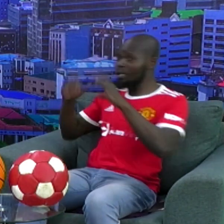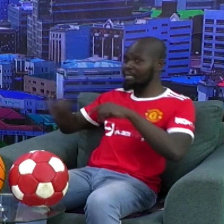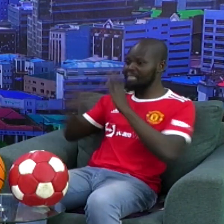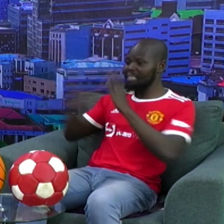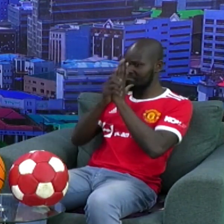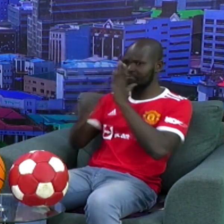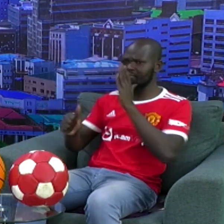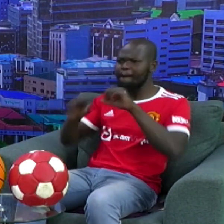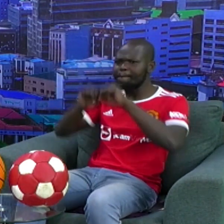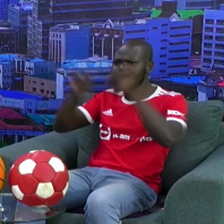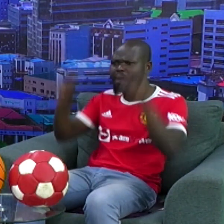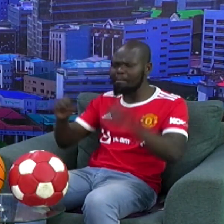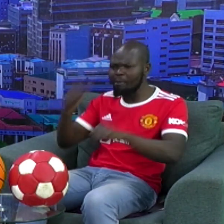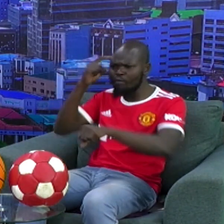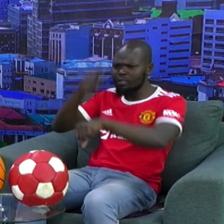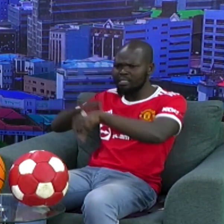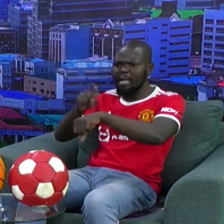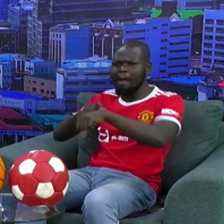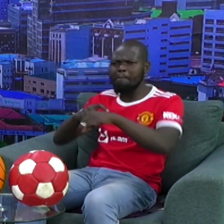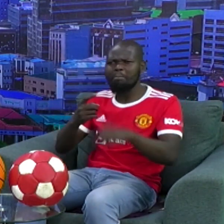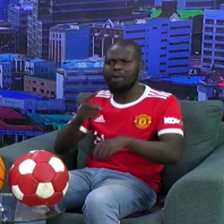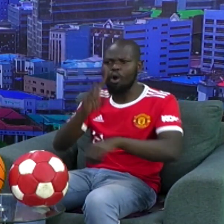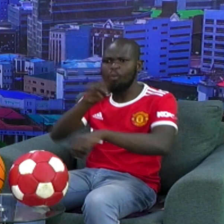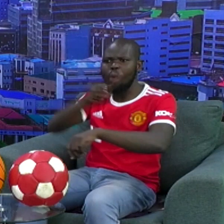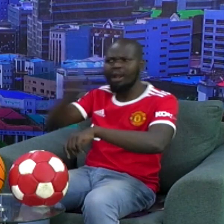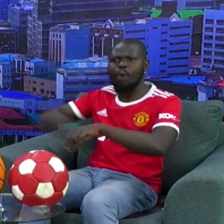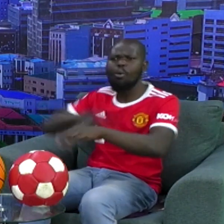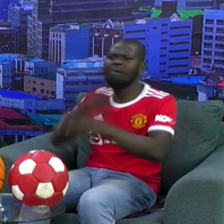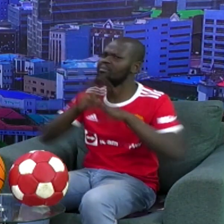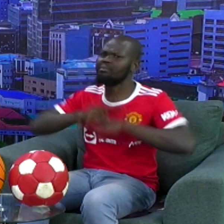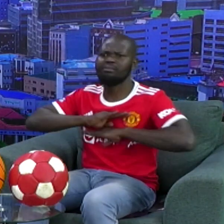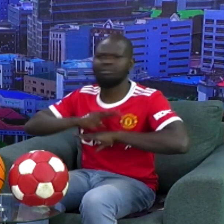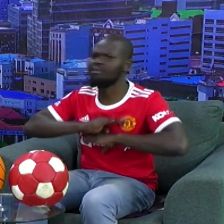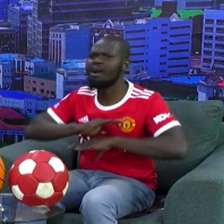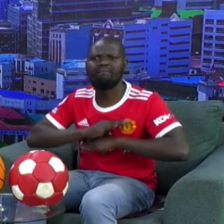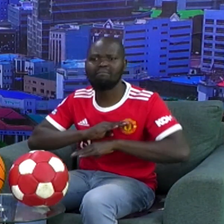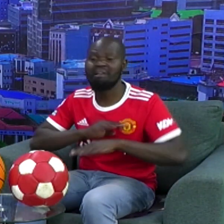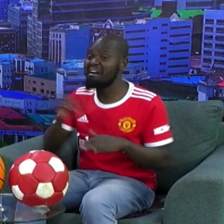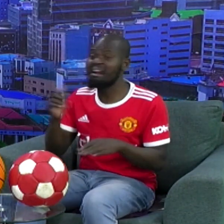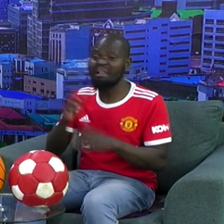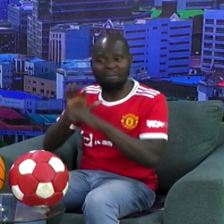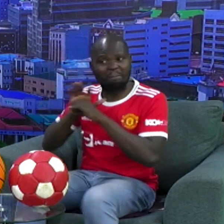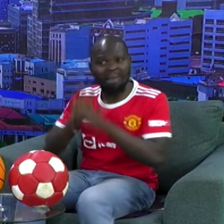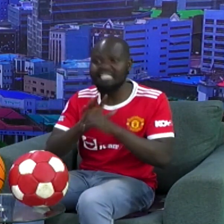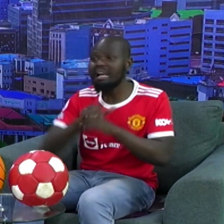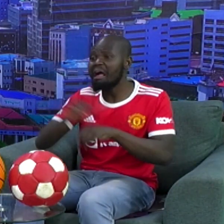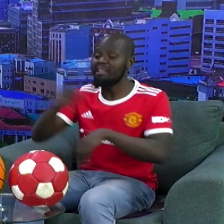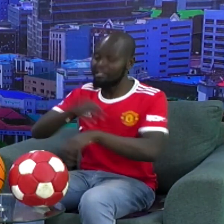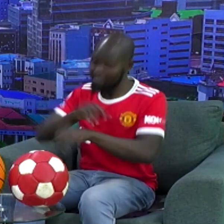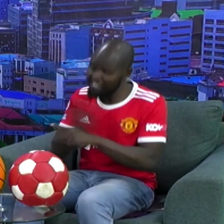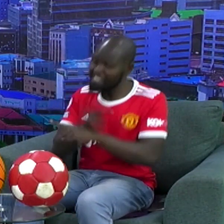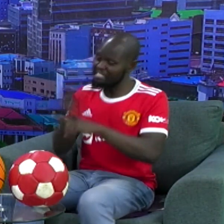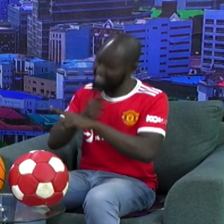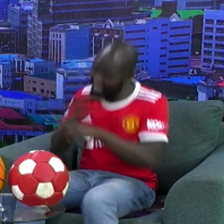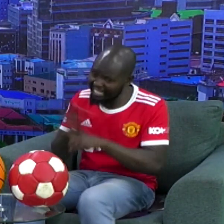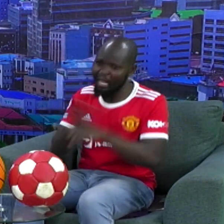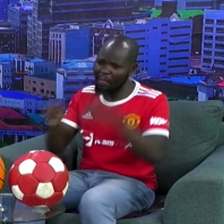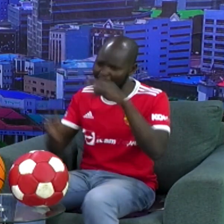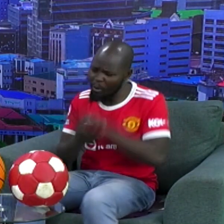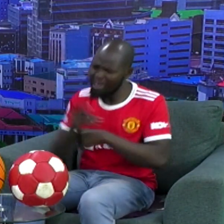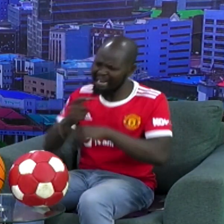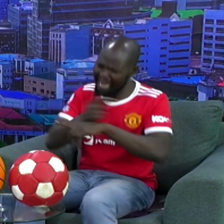the training is there, the coach is very skillful, the system is really working for their favor. I think if they